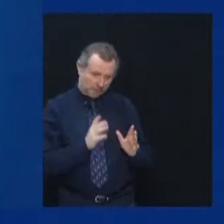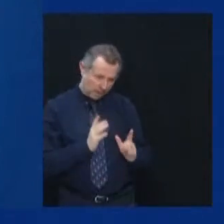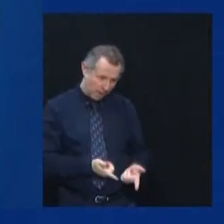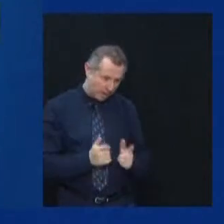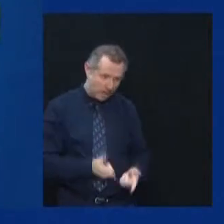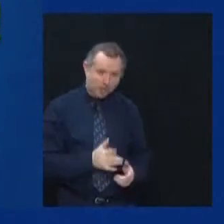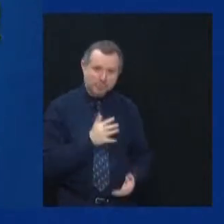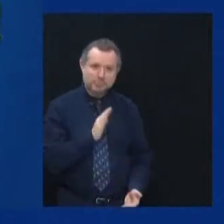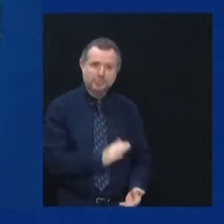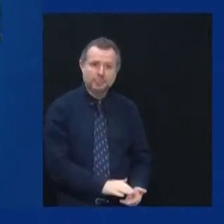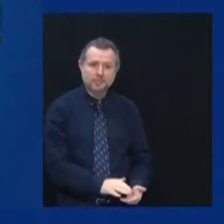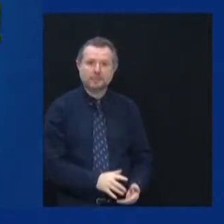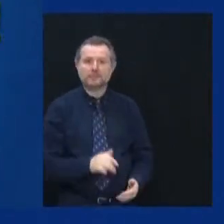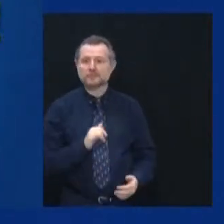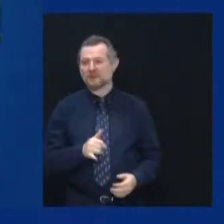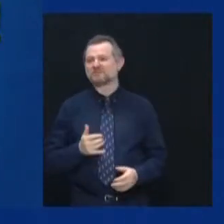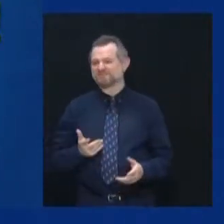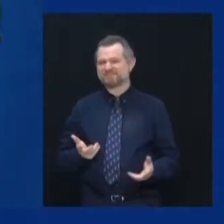administrations are lower.